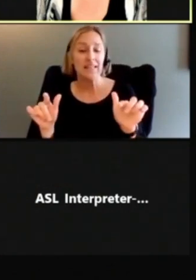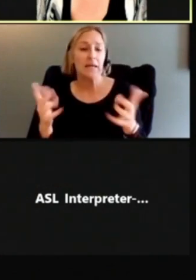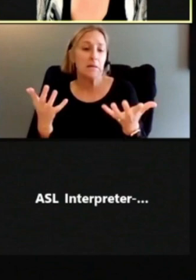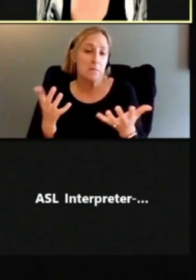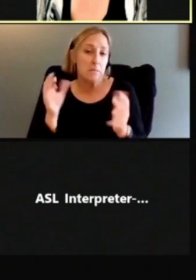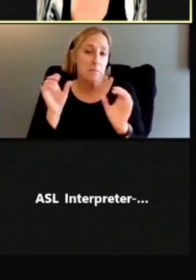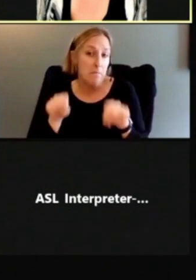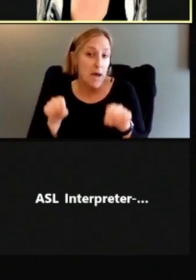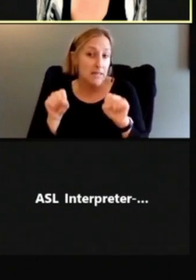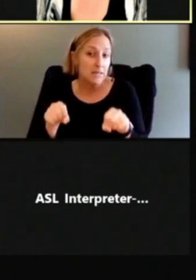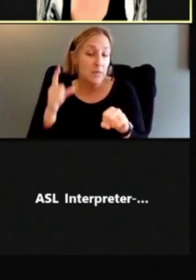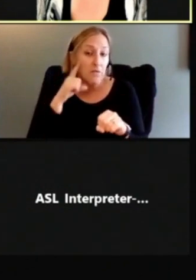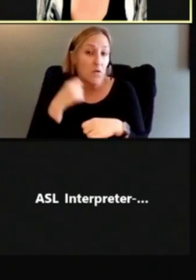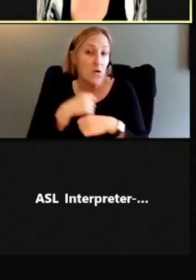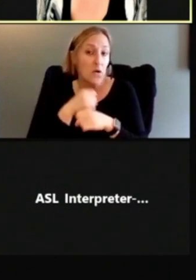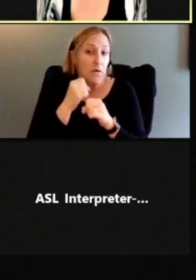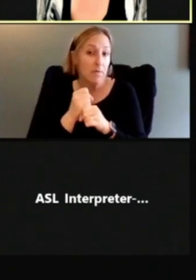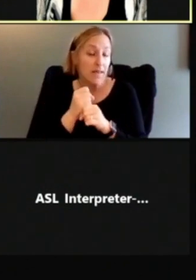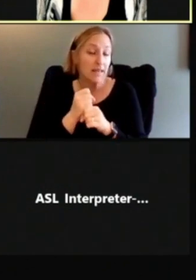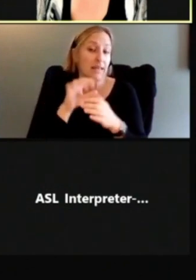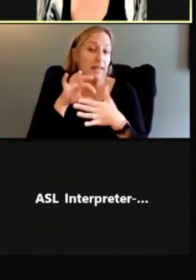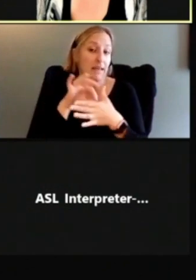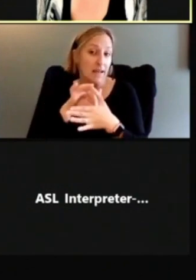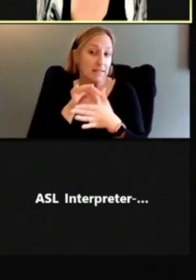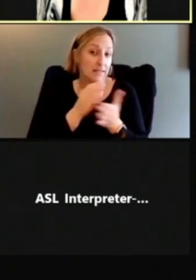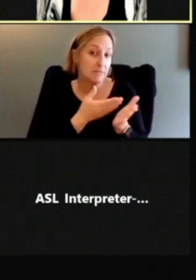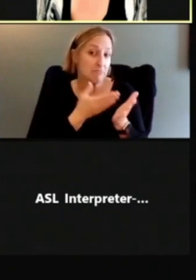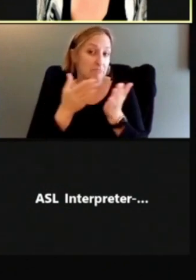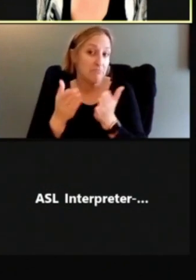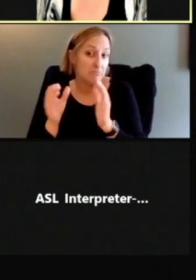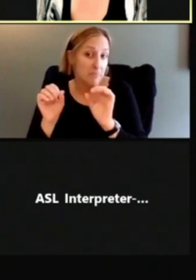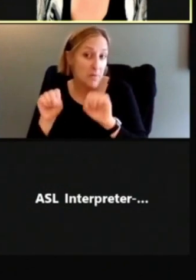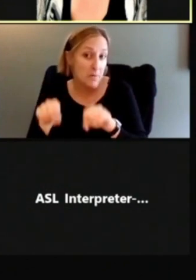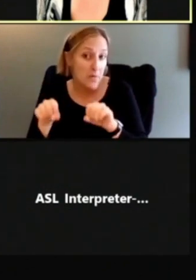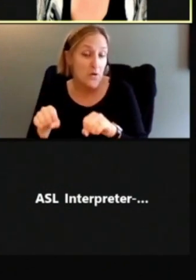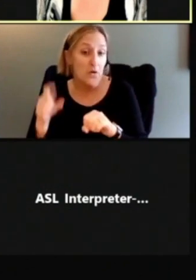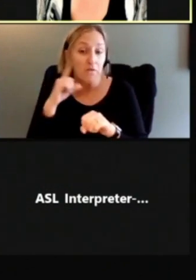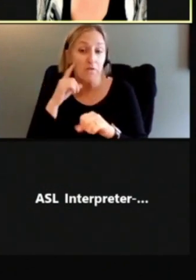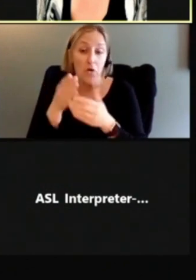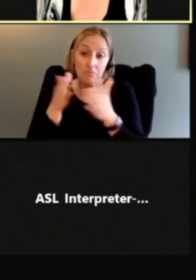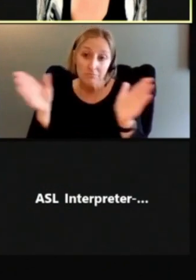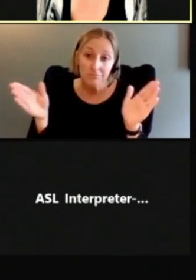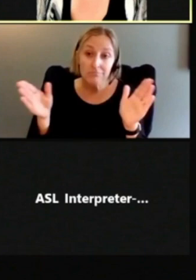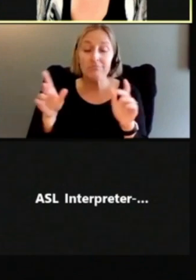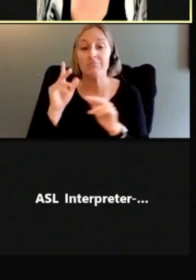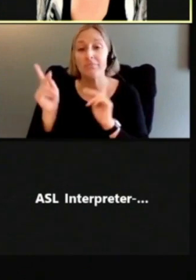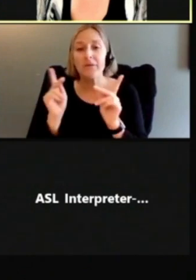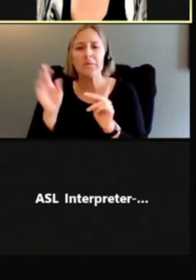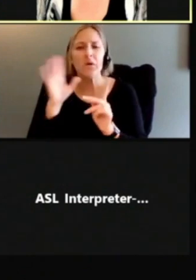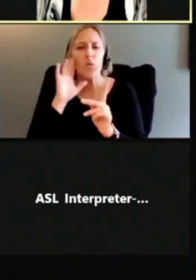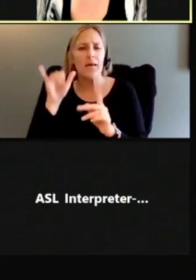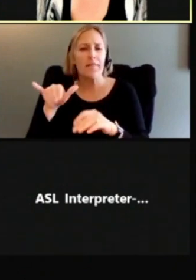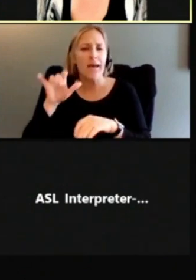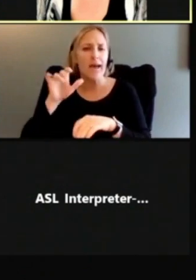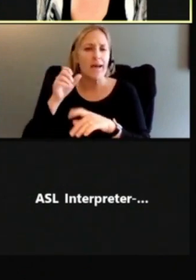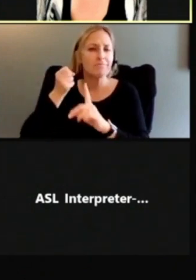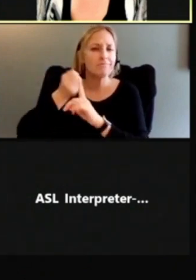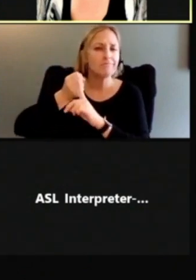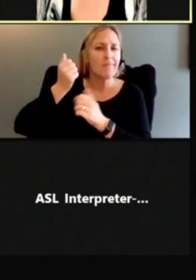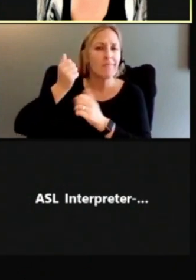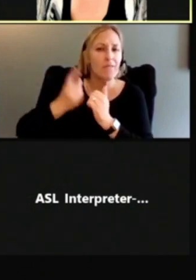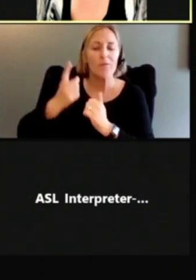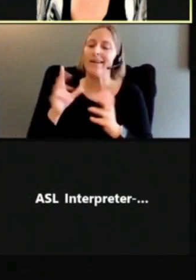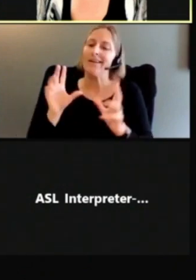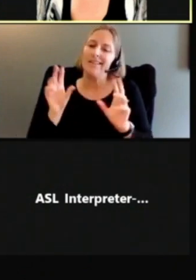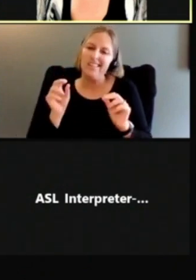for creating deliverable content that's intended to be used for the masses? Will it hit home for everyone? No, it